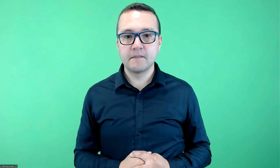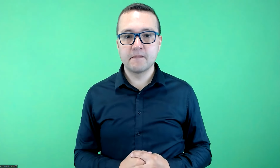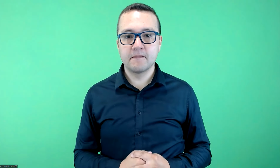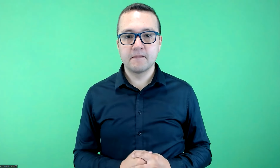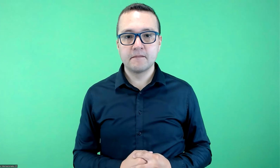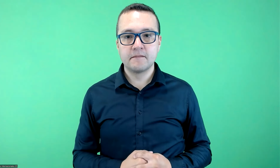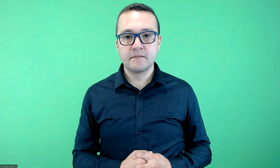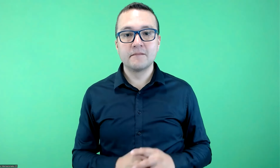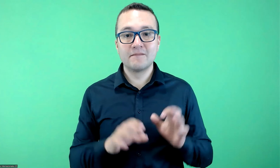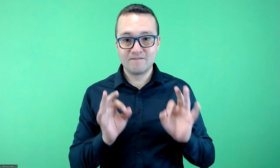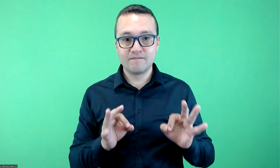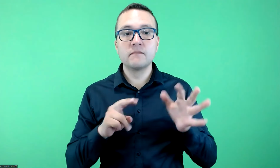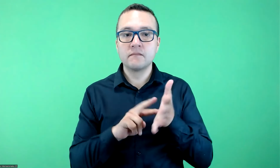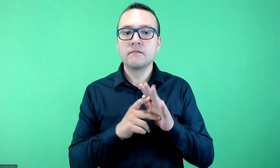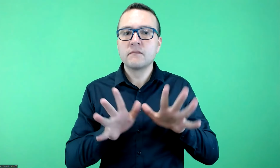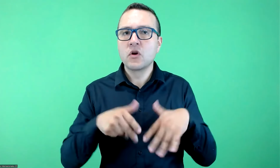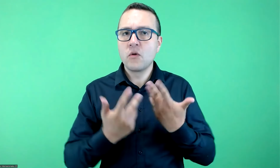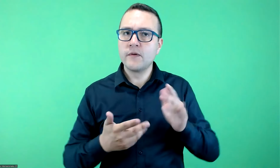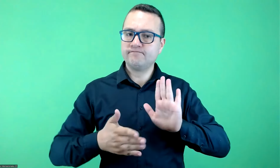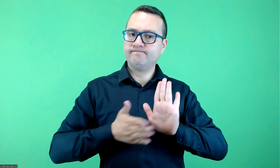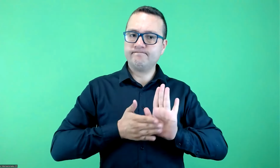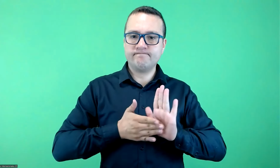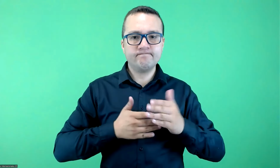continuity. Apologies, the audio is cutting out.